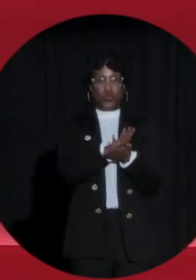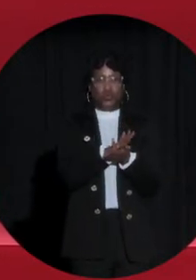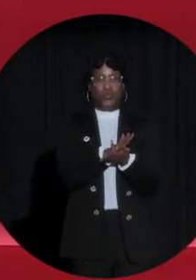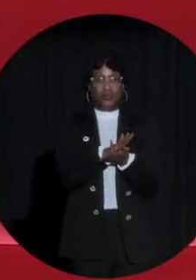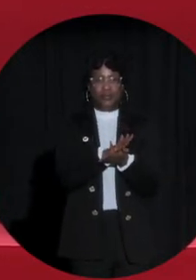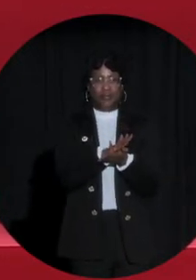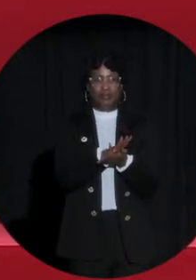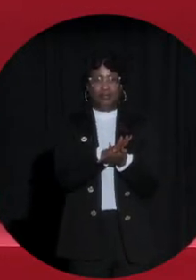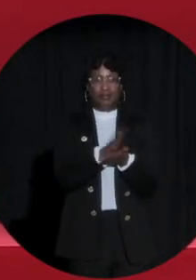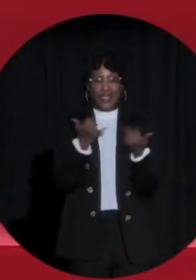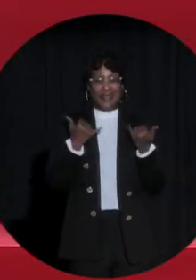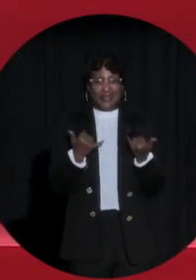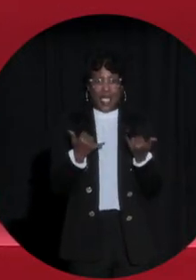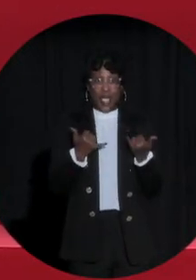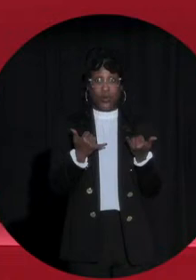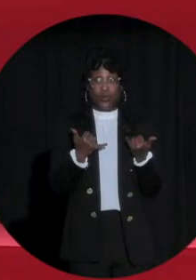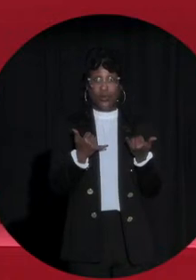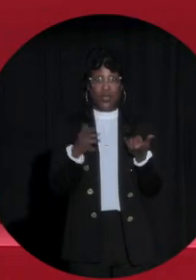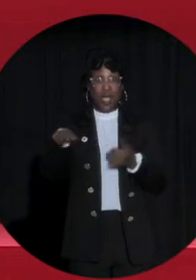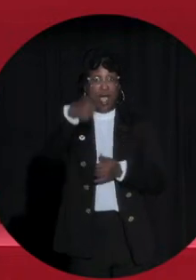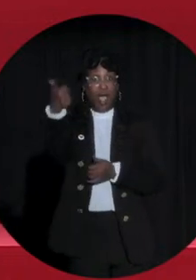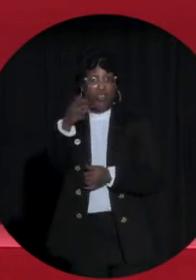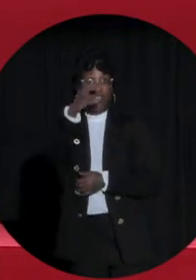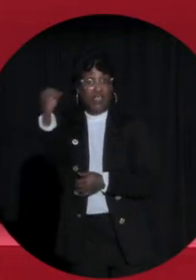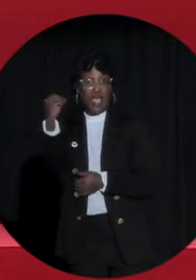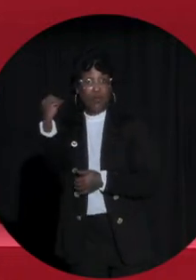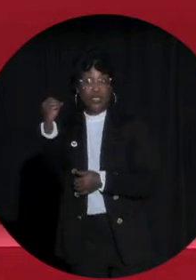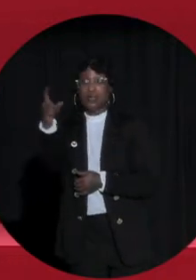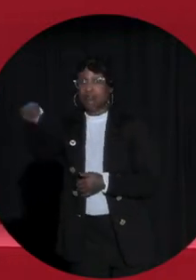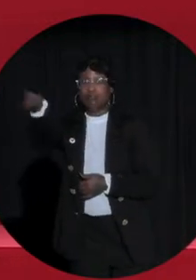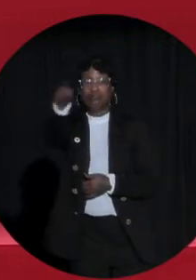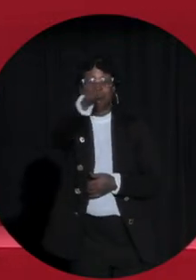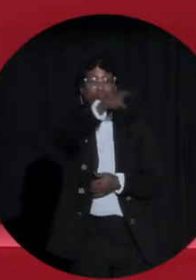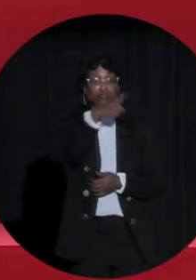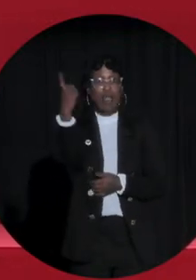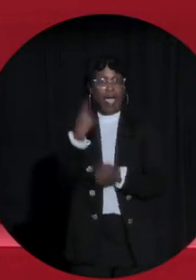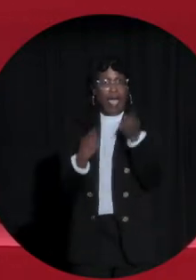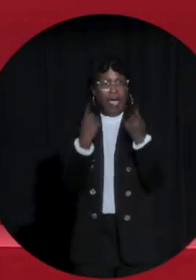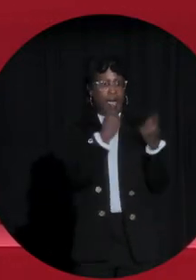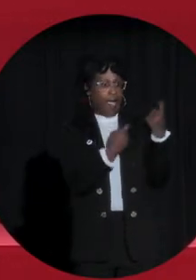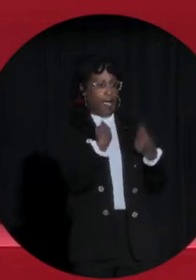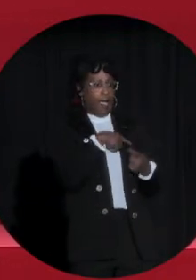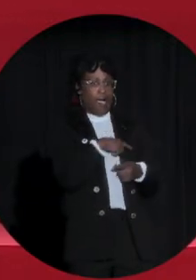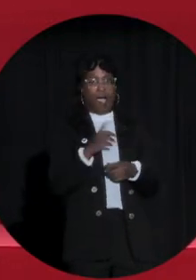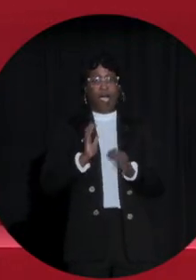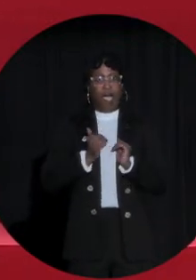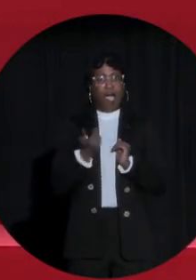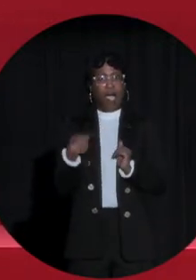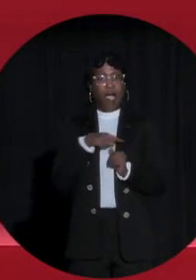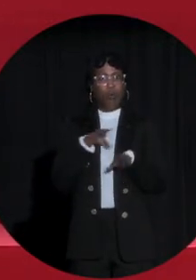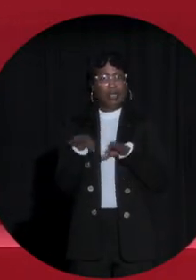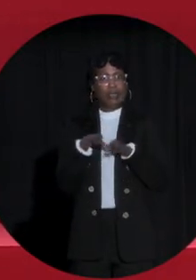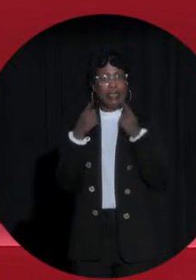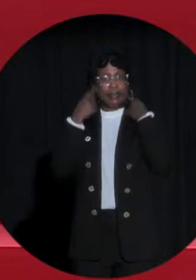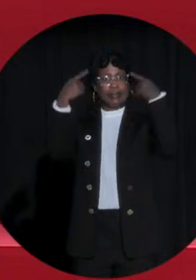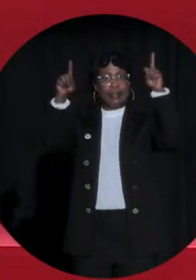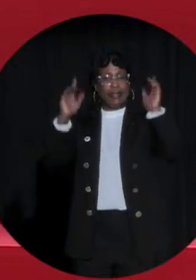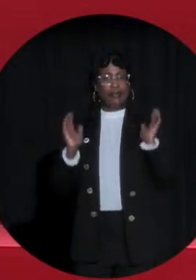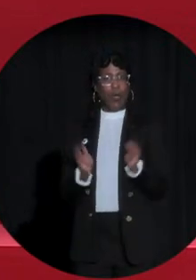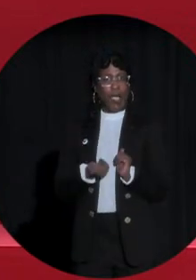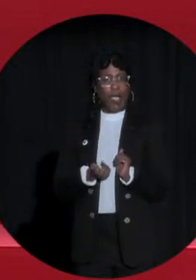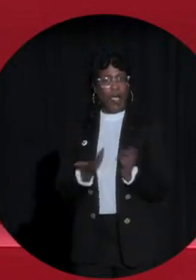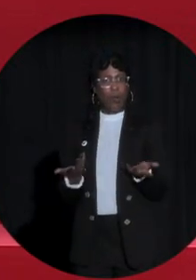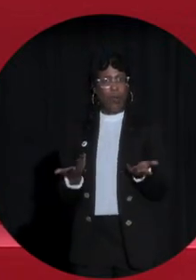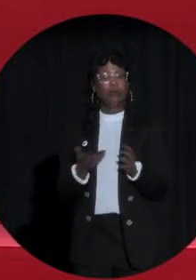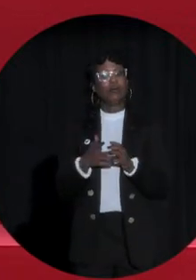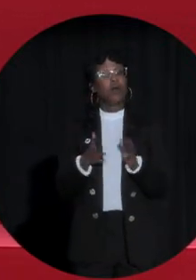Now counties across the region are asking us how we did it. And we gave every employee in our